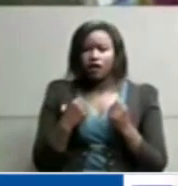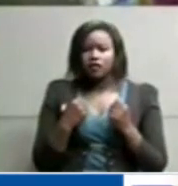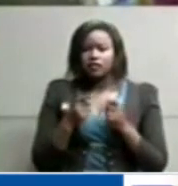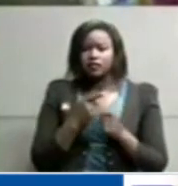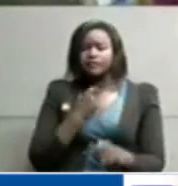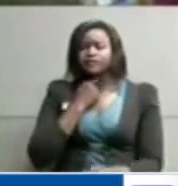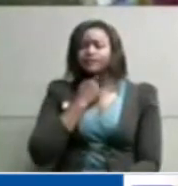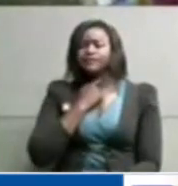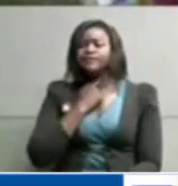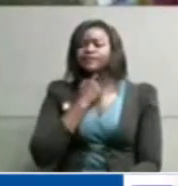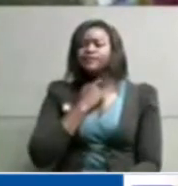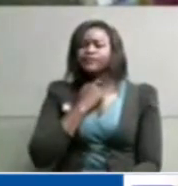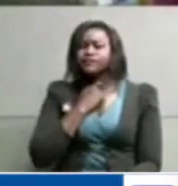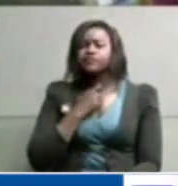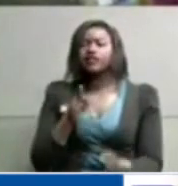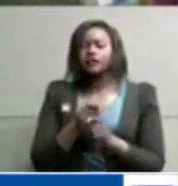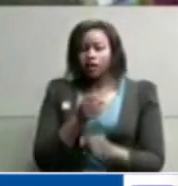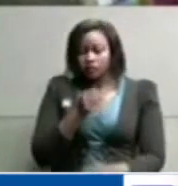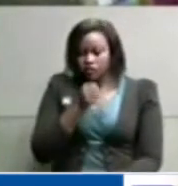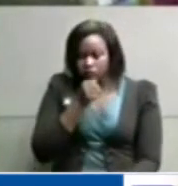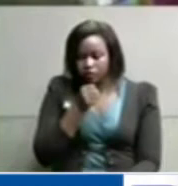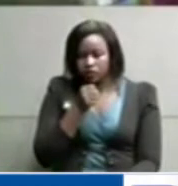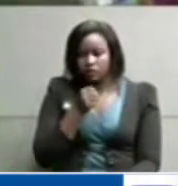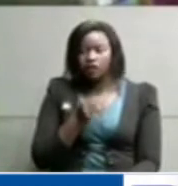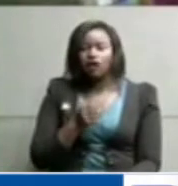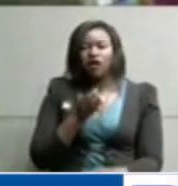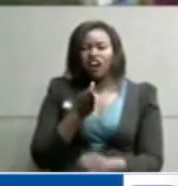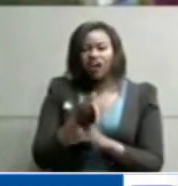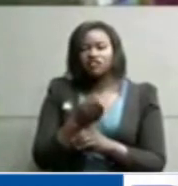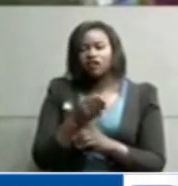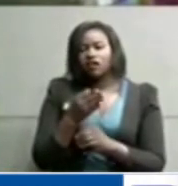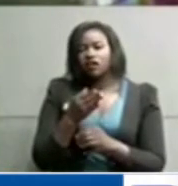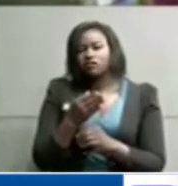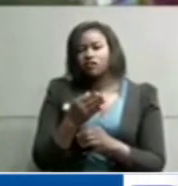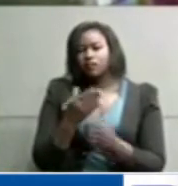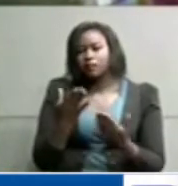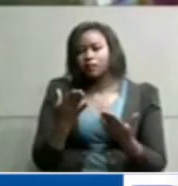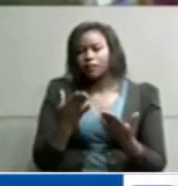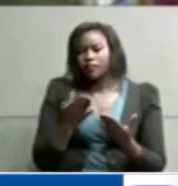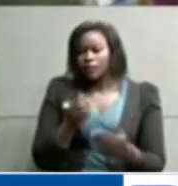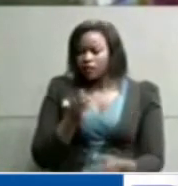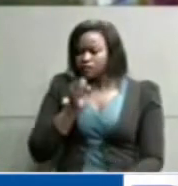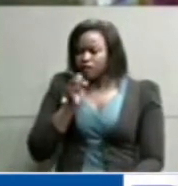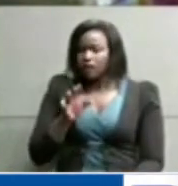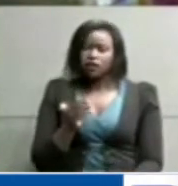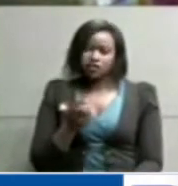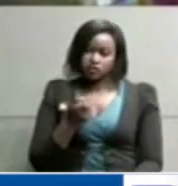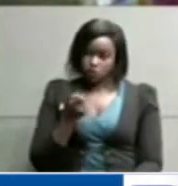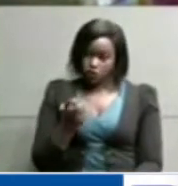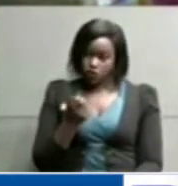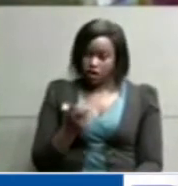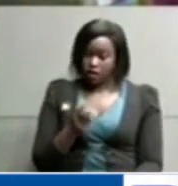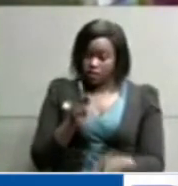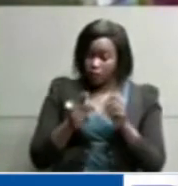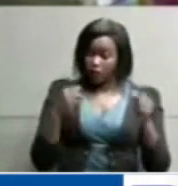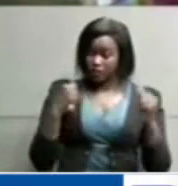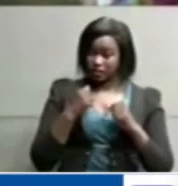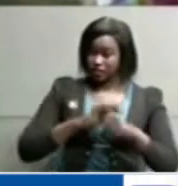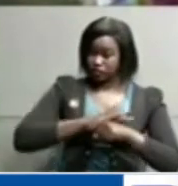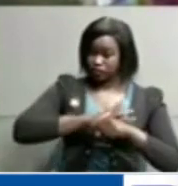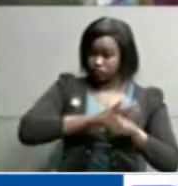throat and cough. The sneezing is mild. The COVID patients are